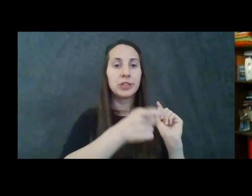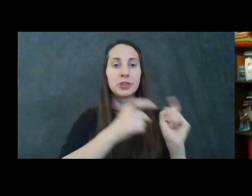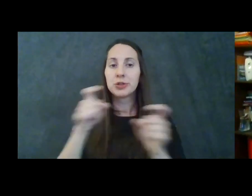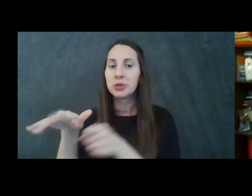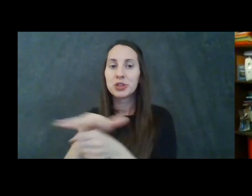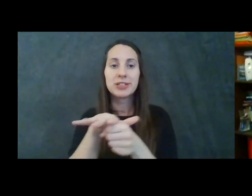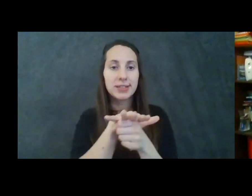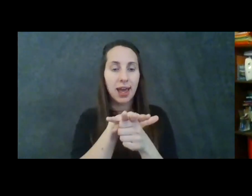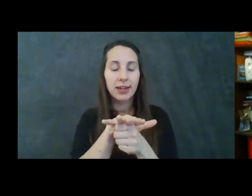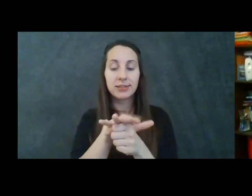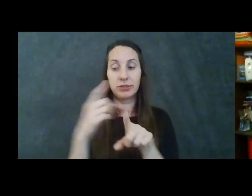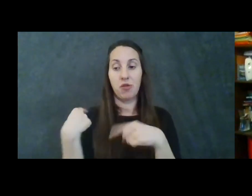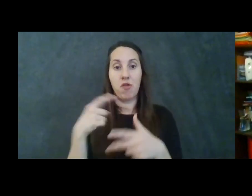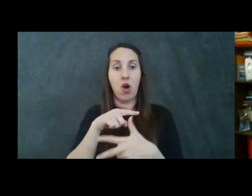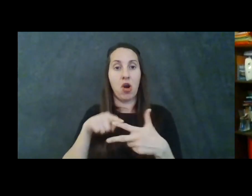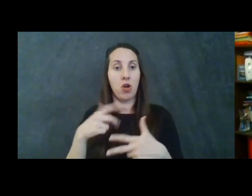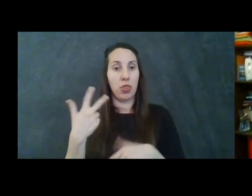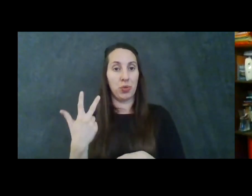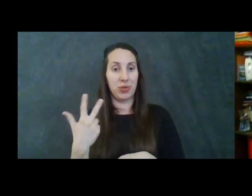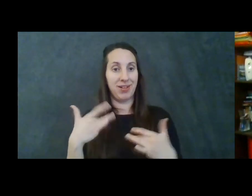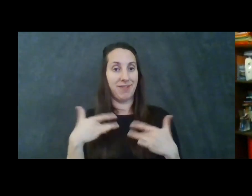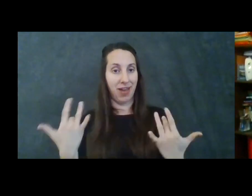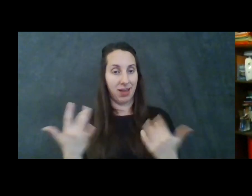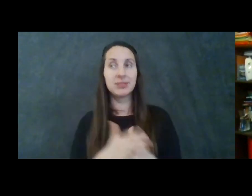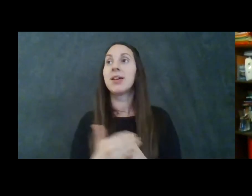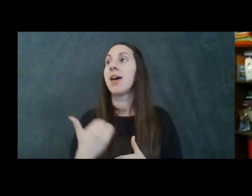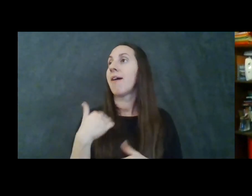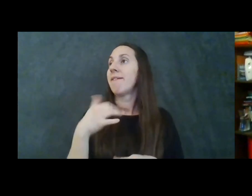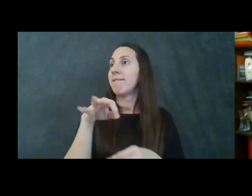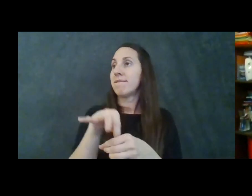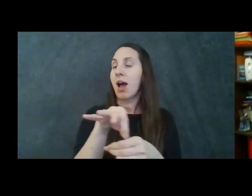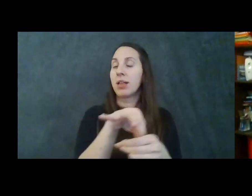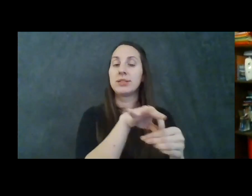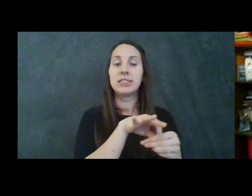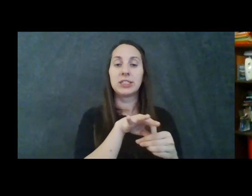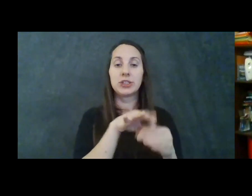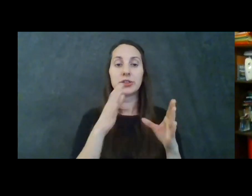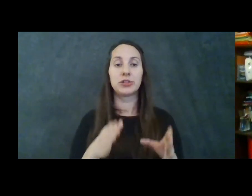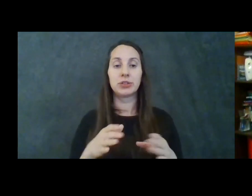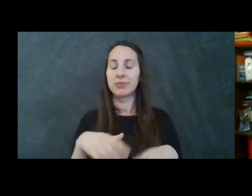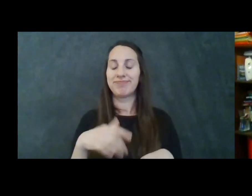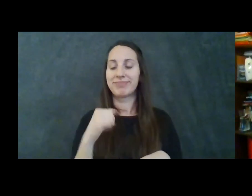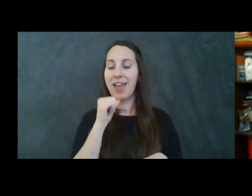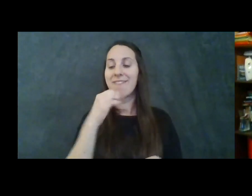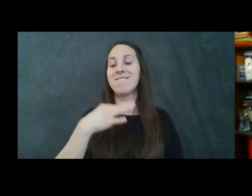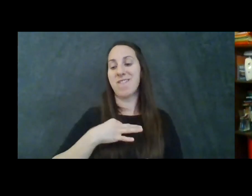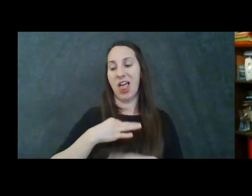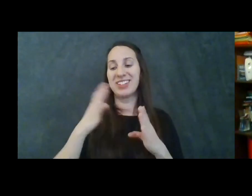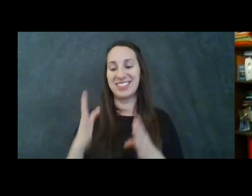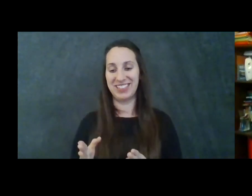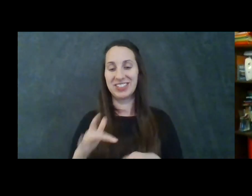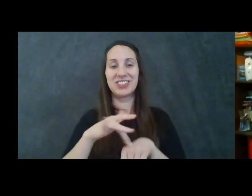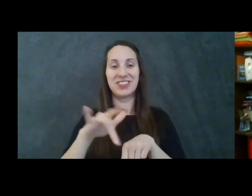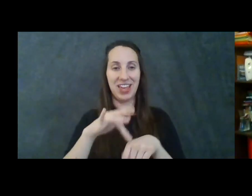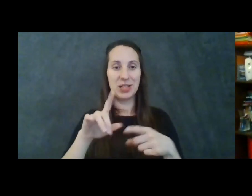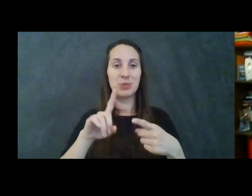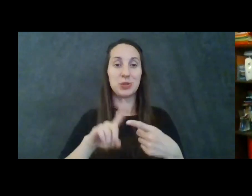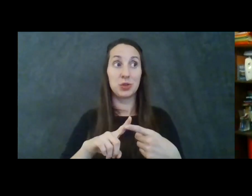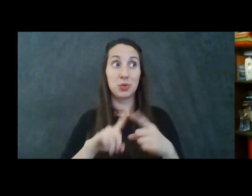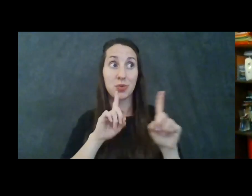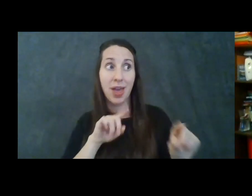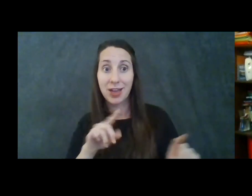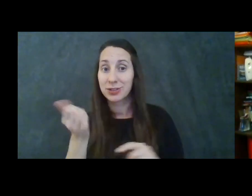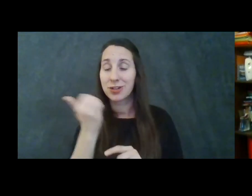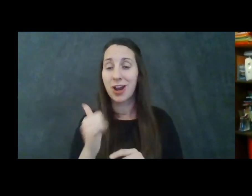events already, and I have volunteers available to answer questions that people have about the upcoming election. And